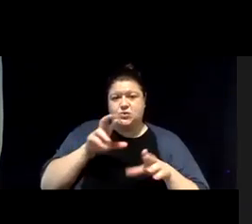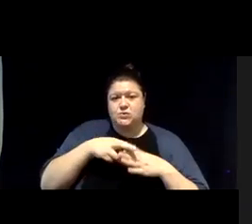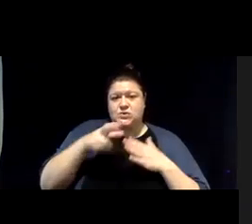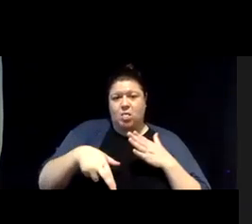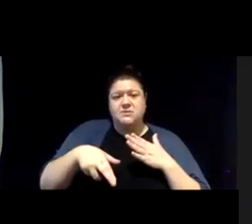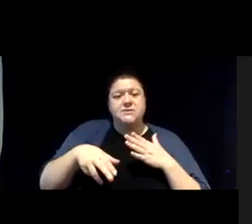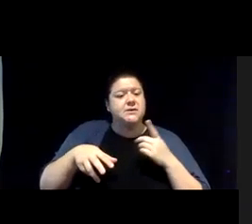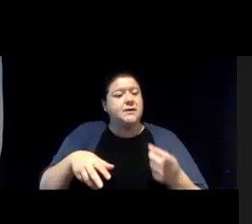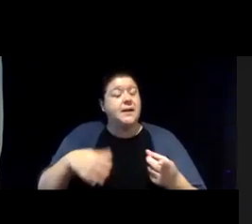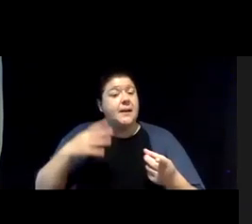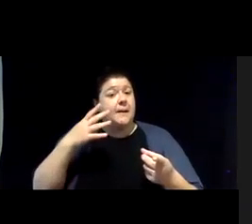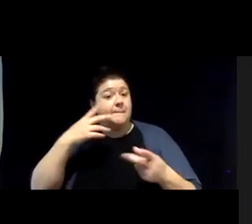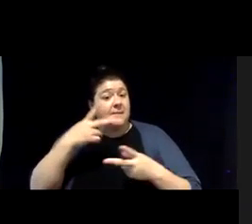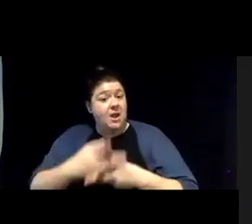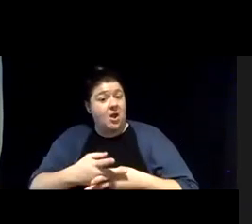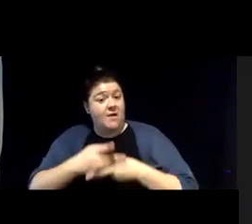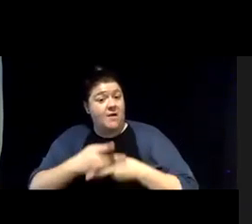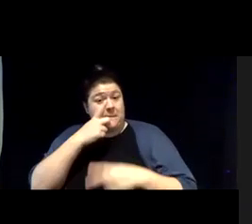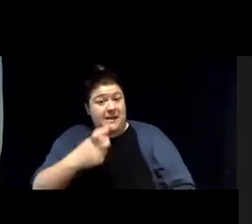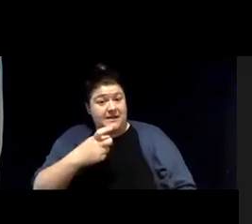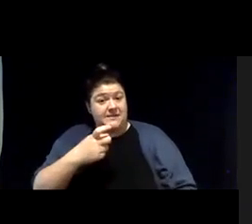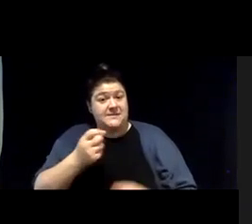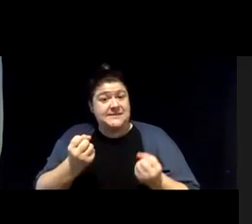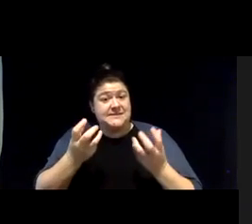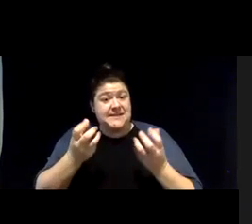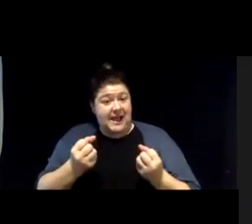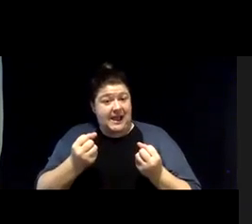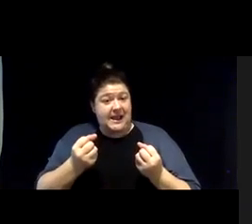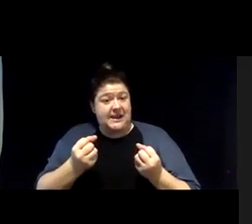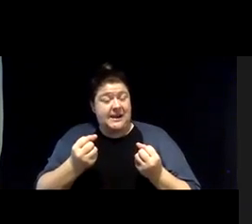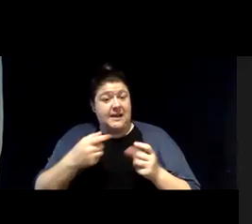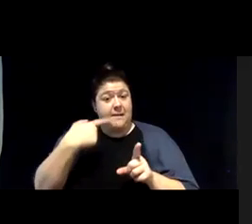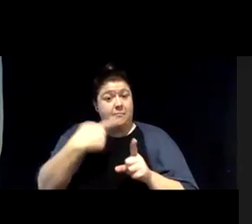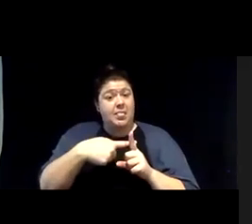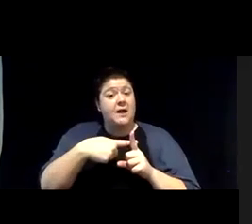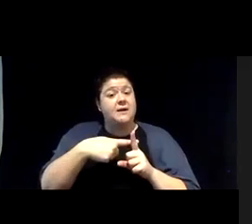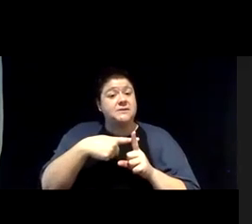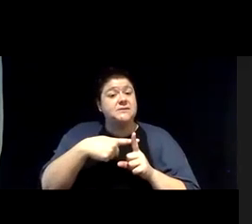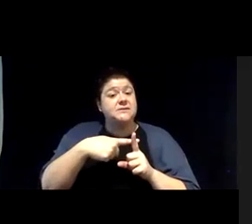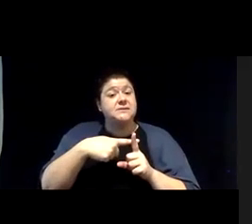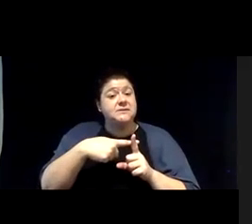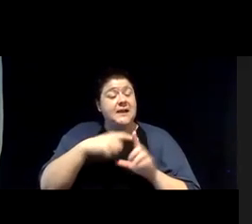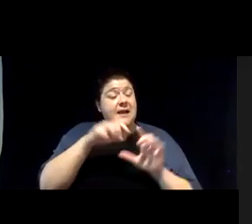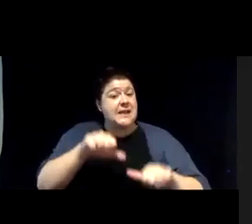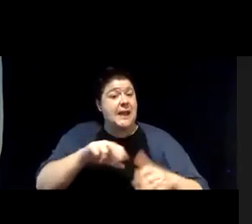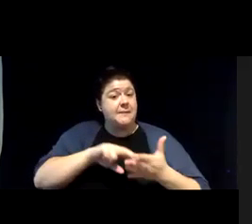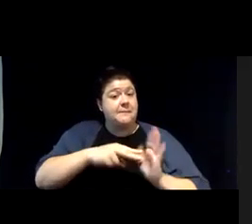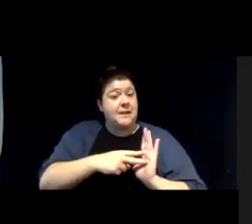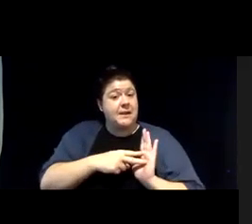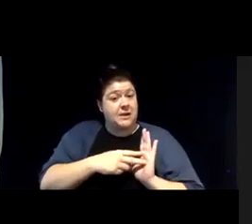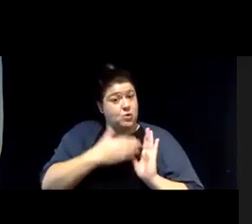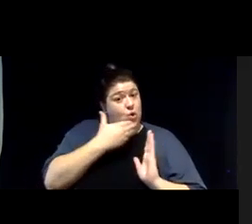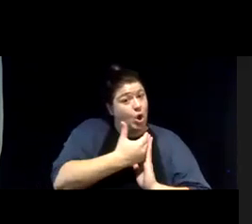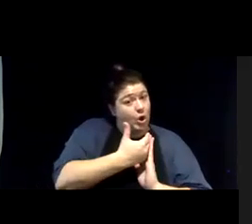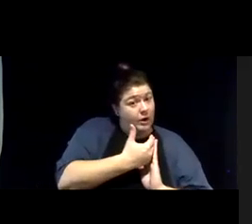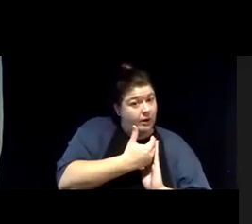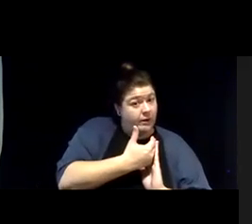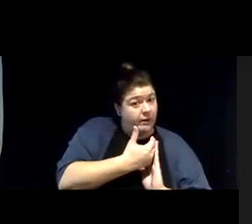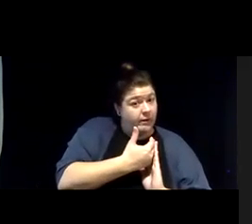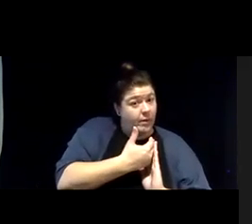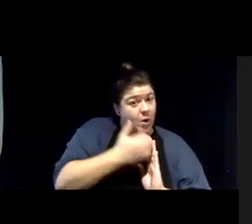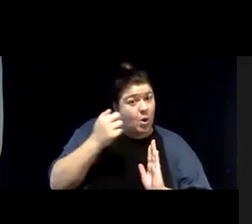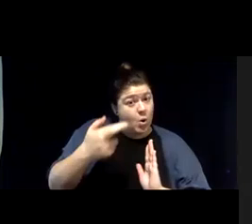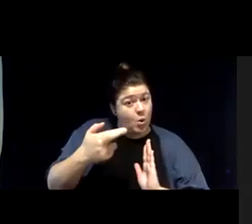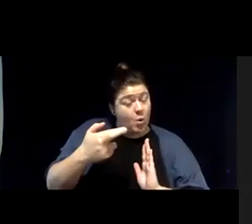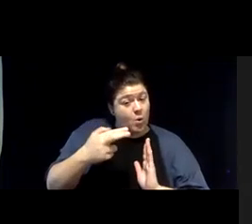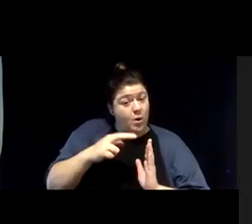I'm careful with that because in sign language, signing a plus can mean like a good thing, or